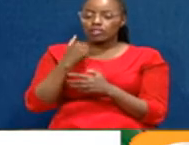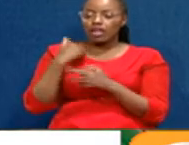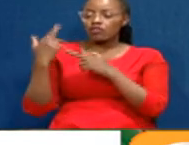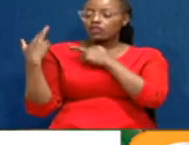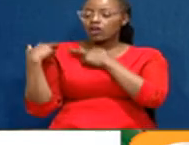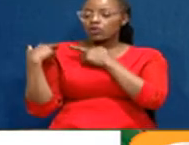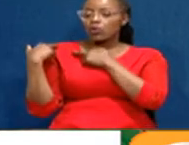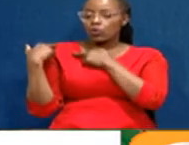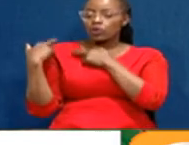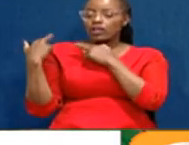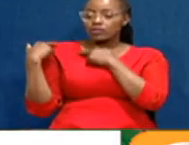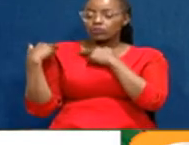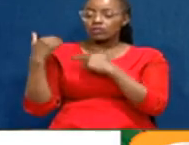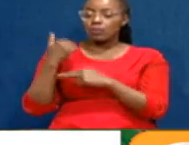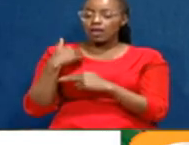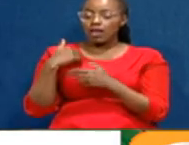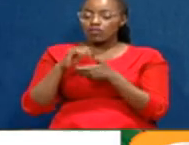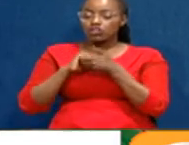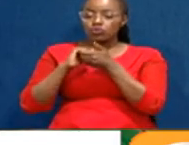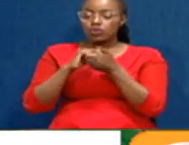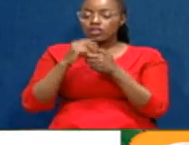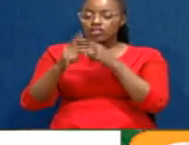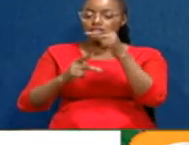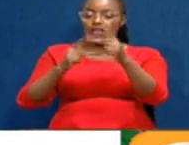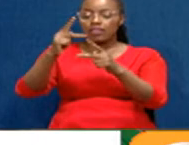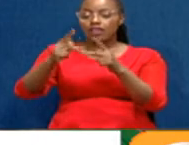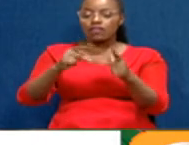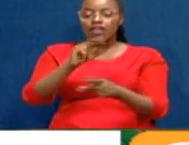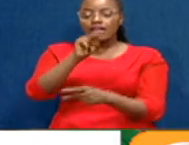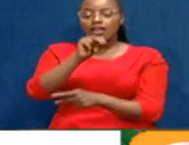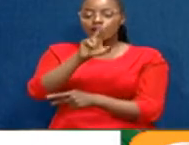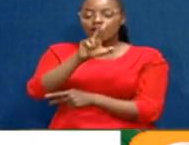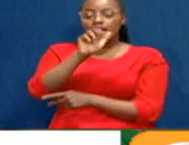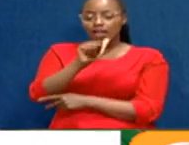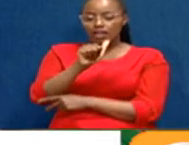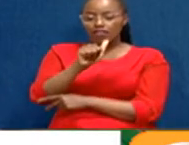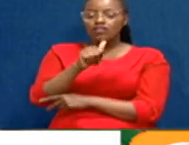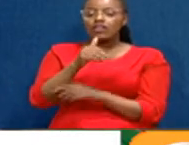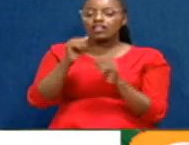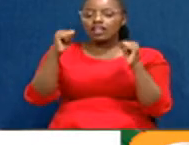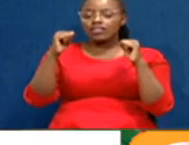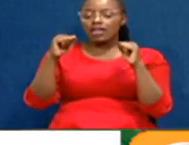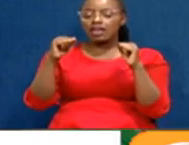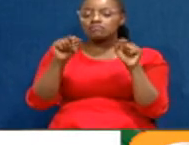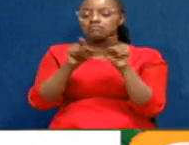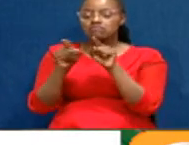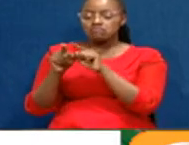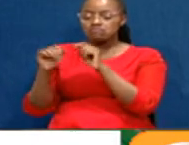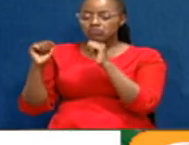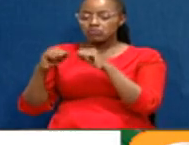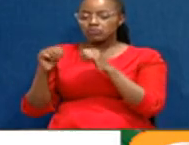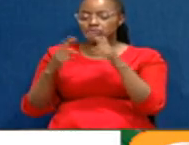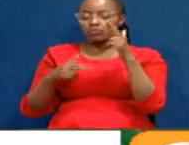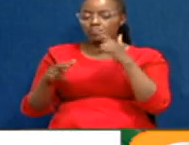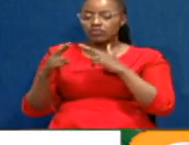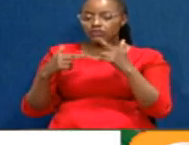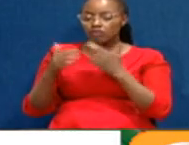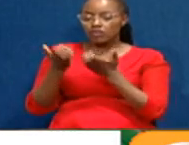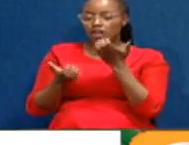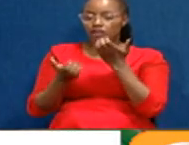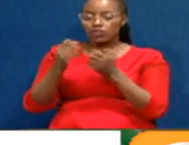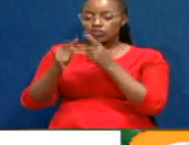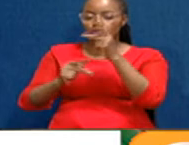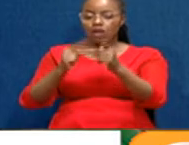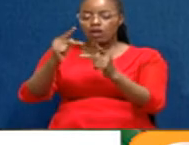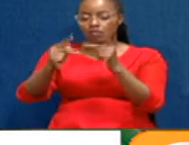and responsibility to engage into these processes, the NRA processes, the mutual evaluation review processes, as